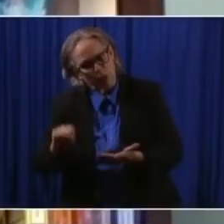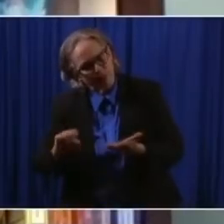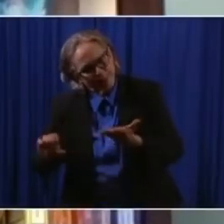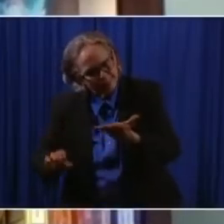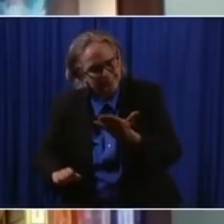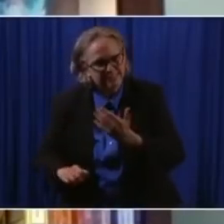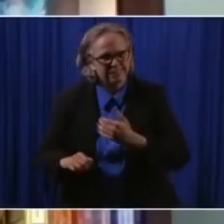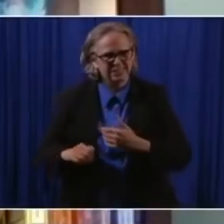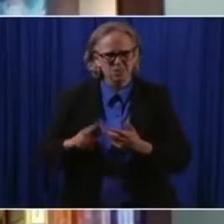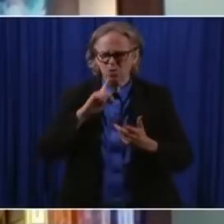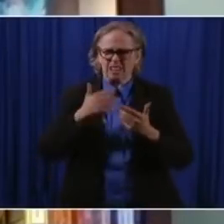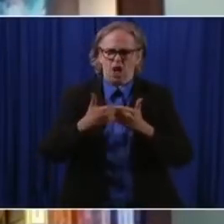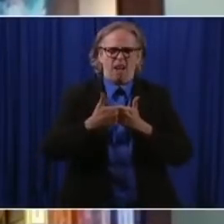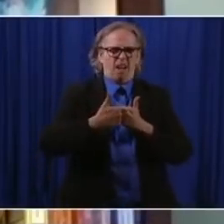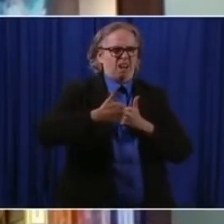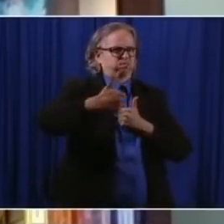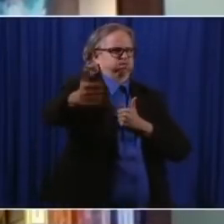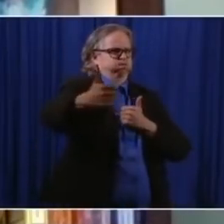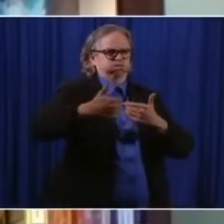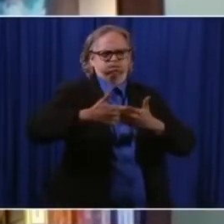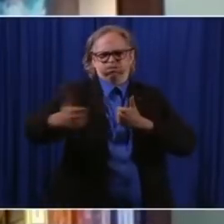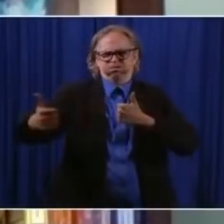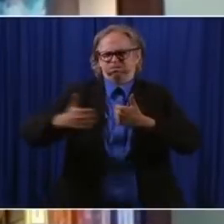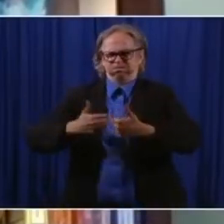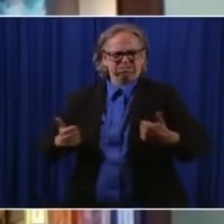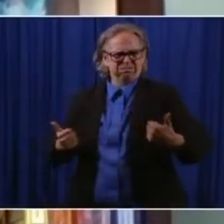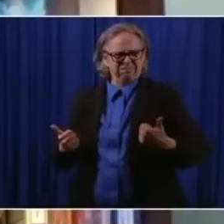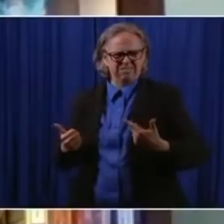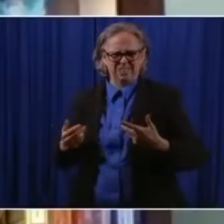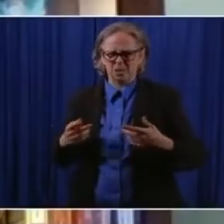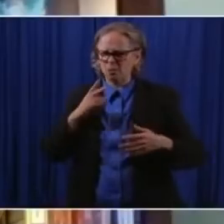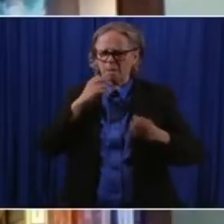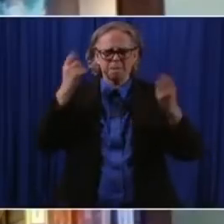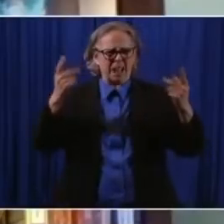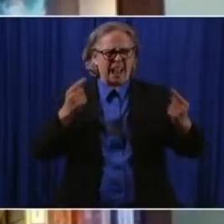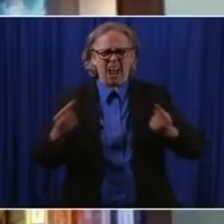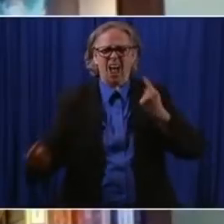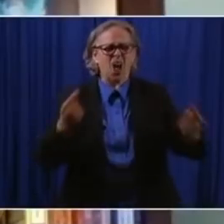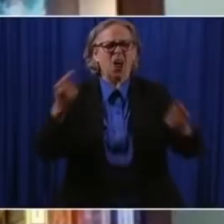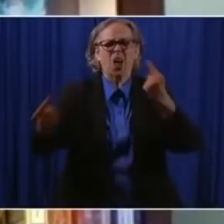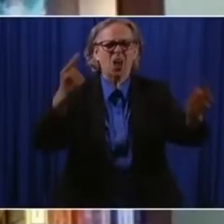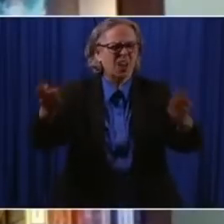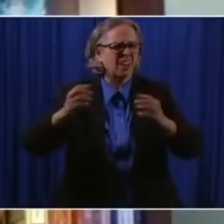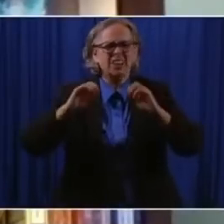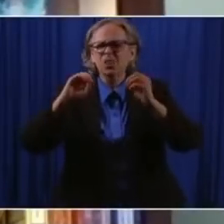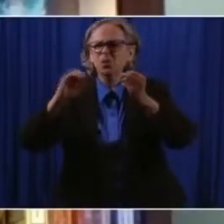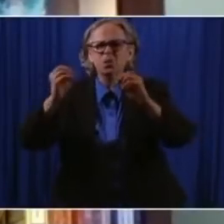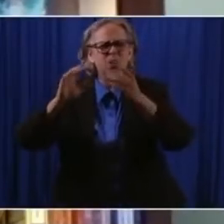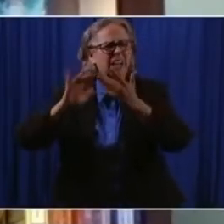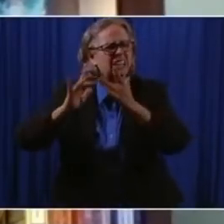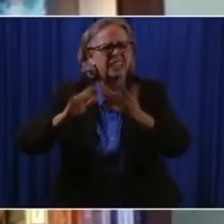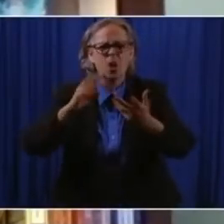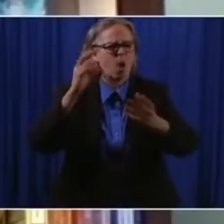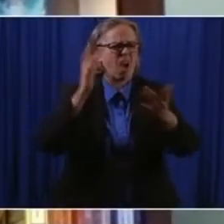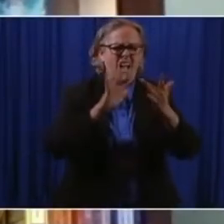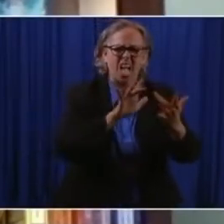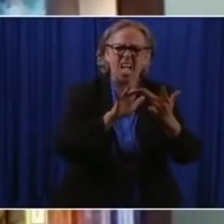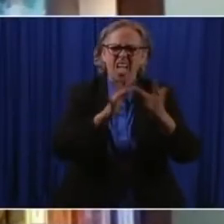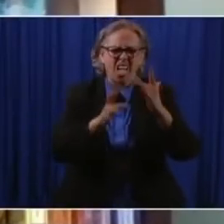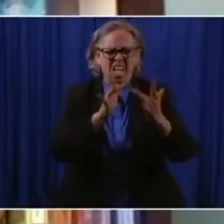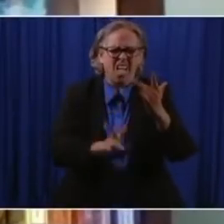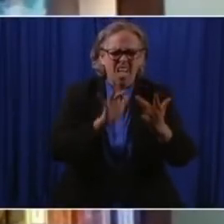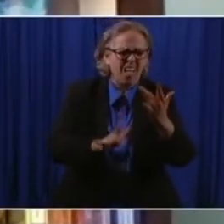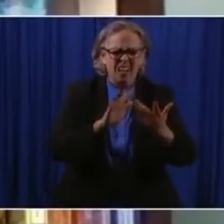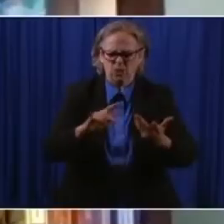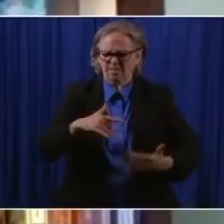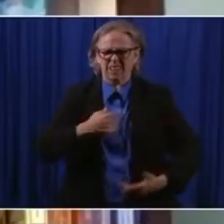spread out in the country, and there may not be as good of internet access and other things to get people connected. So I know that that's a concern